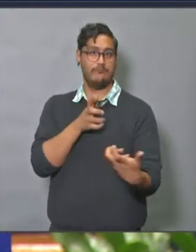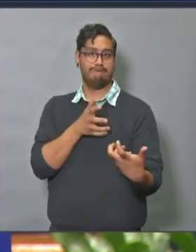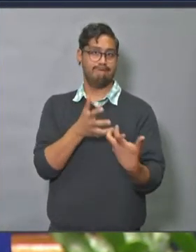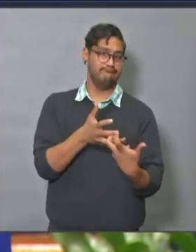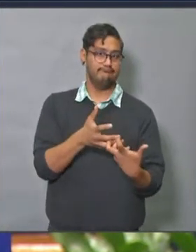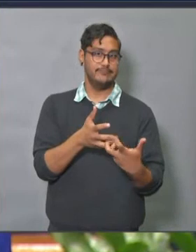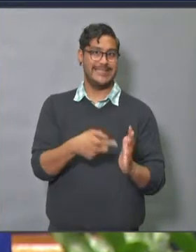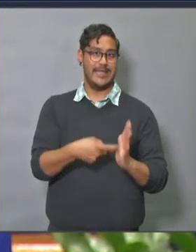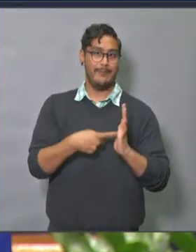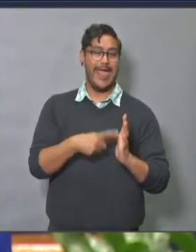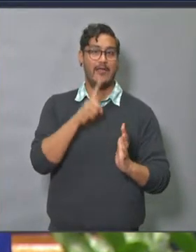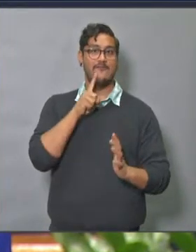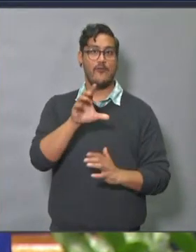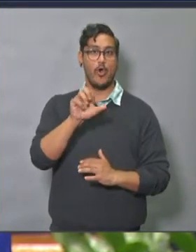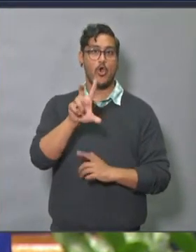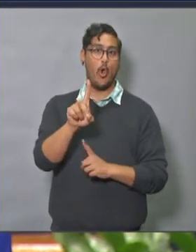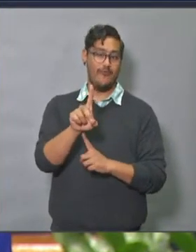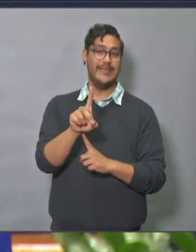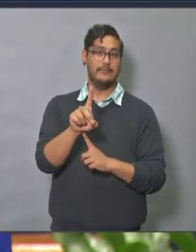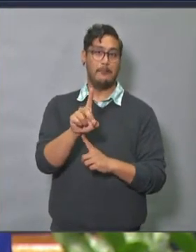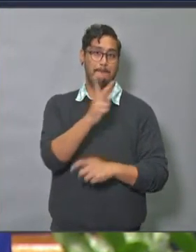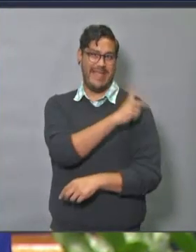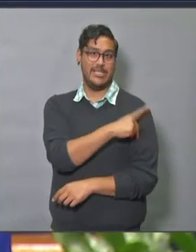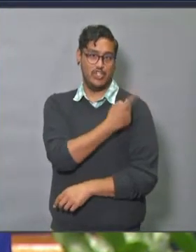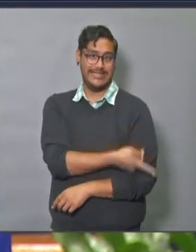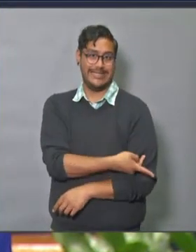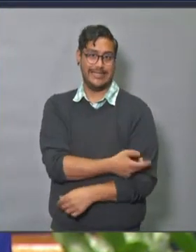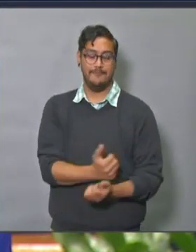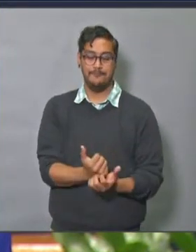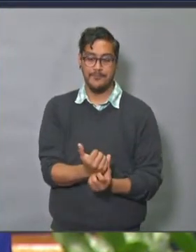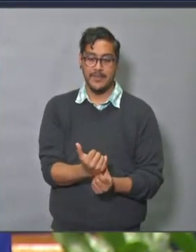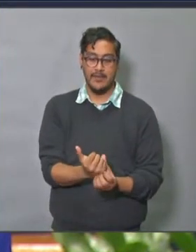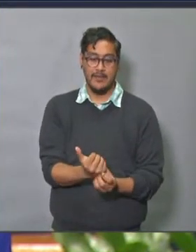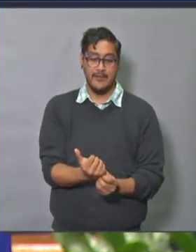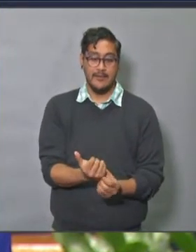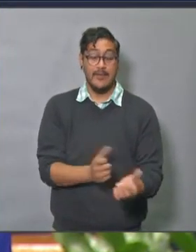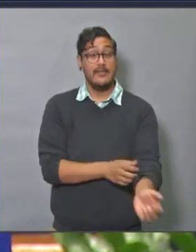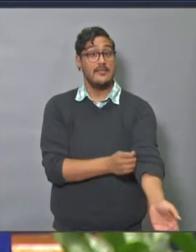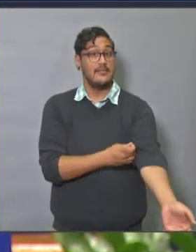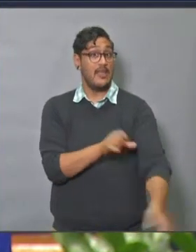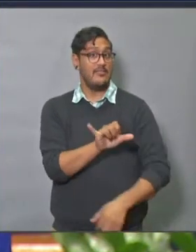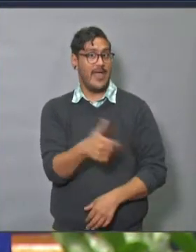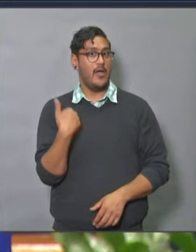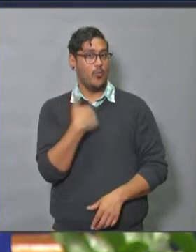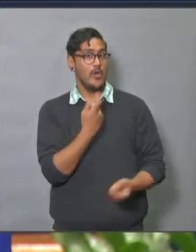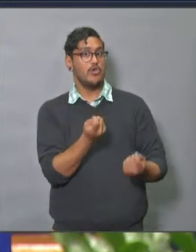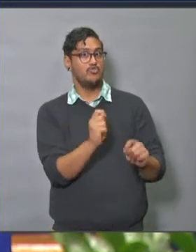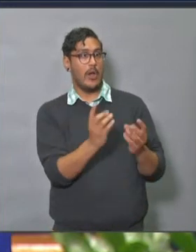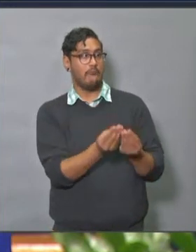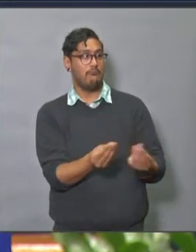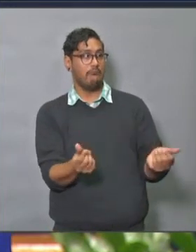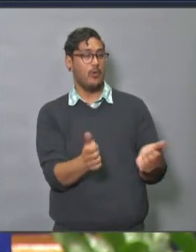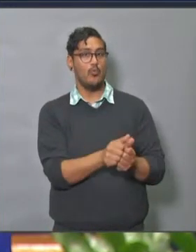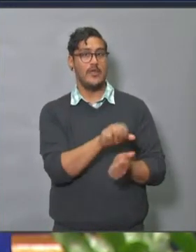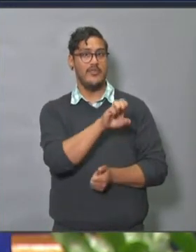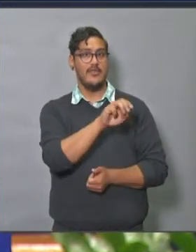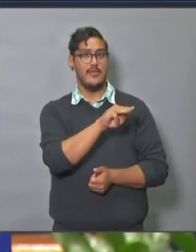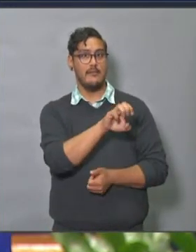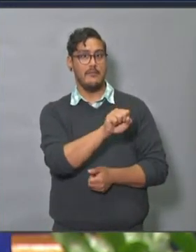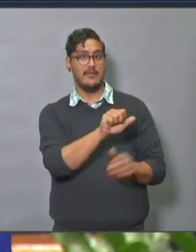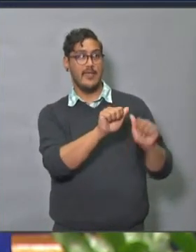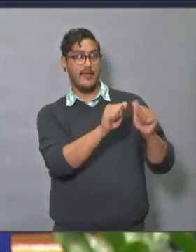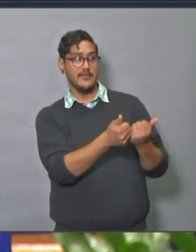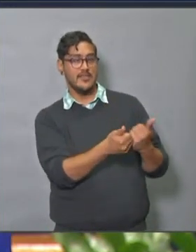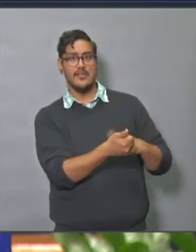anticipated demand for COVID patients. This is something that we are working on with our EMS agency, which is part of DHS. They've had